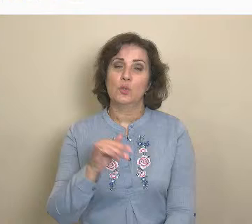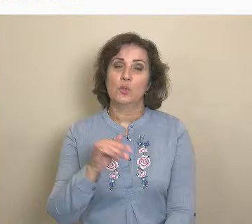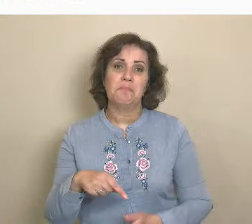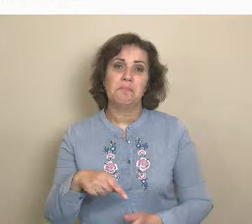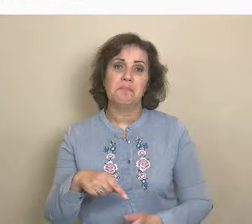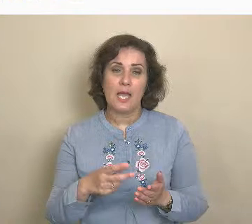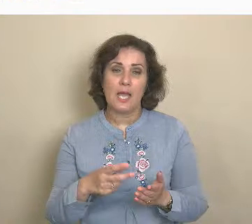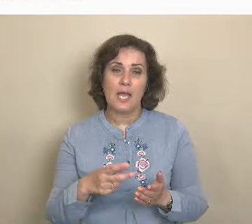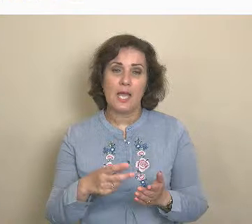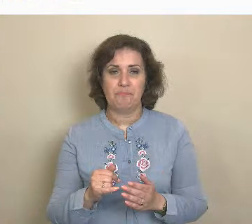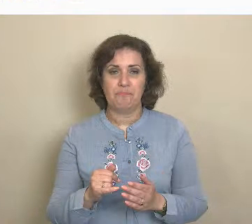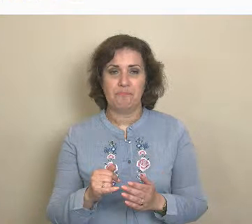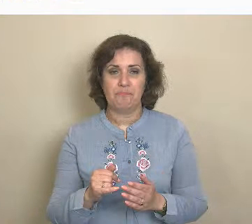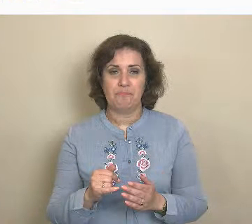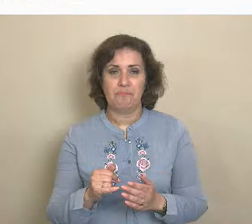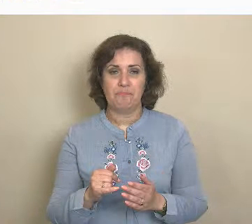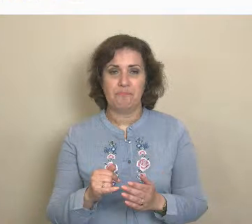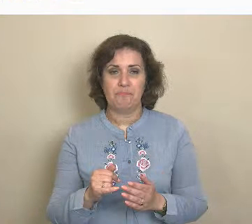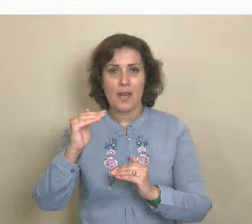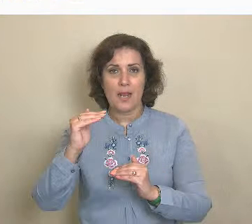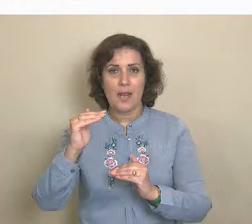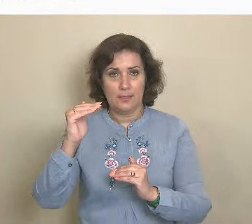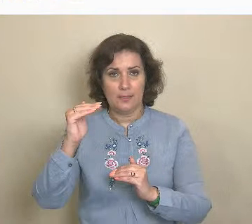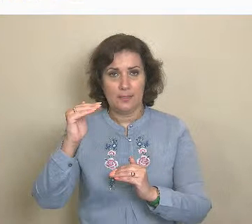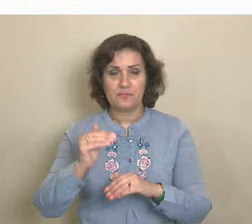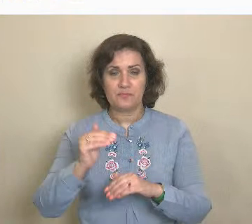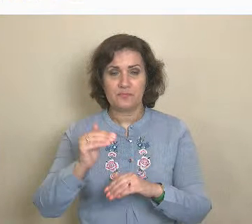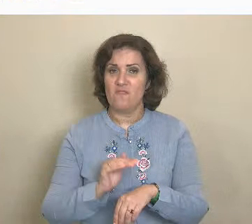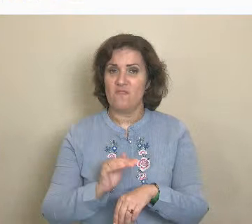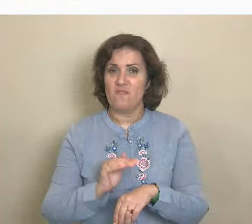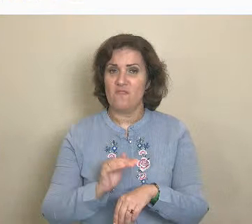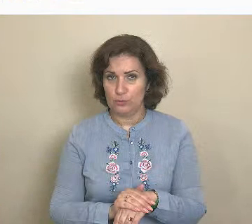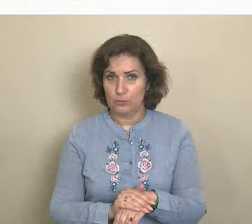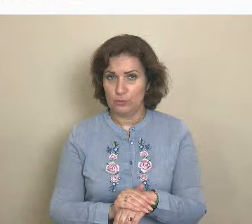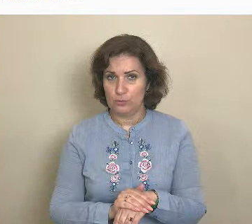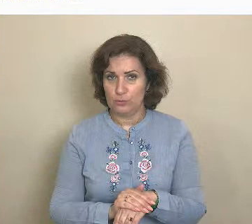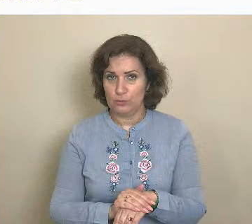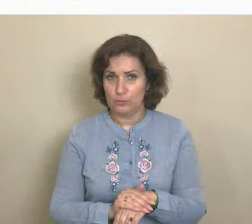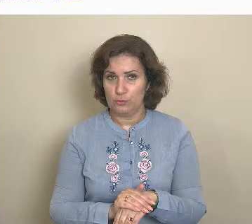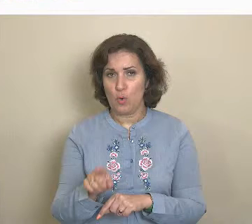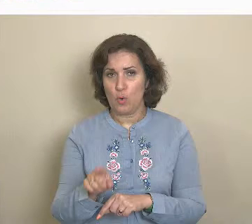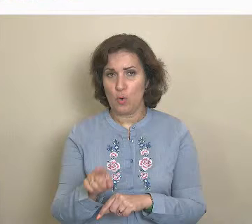And the issue of hierarchy.